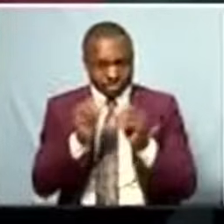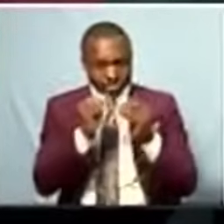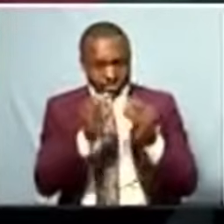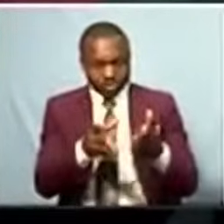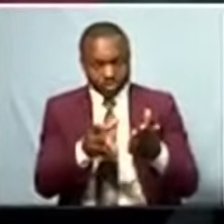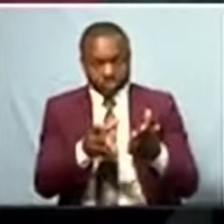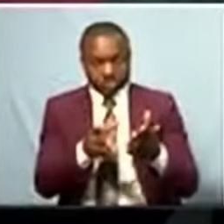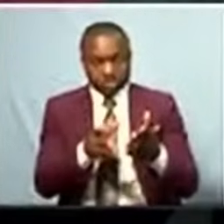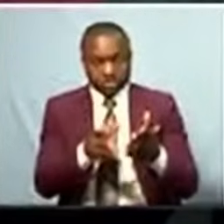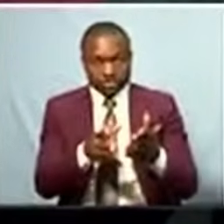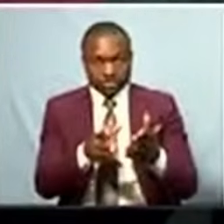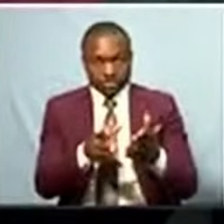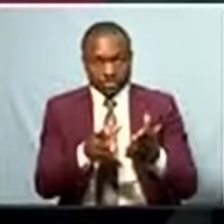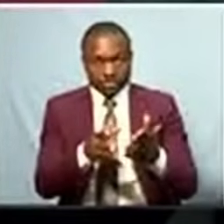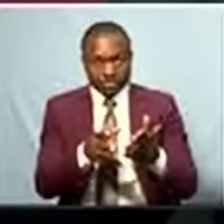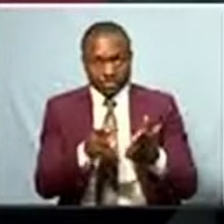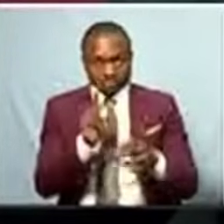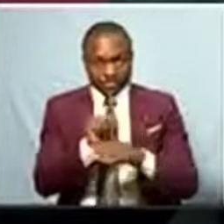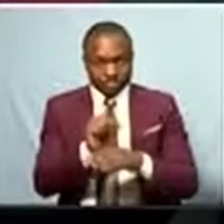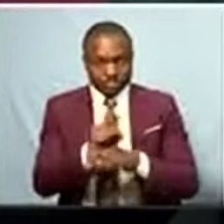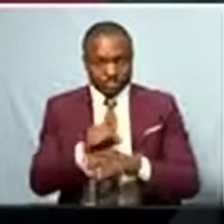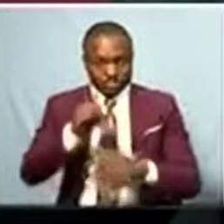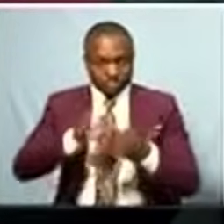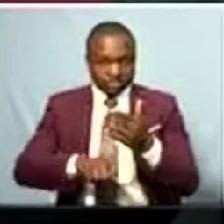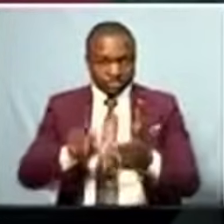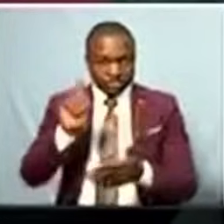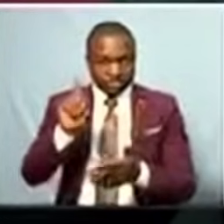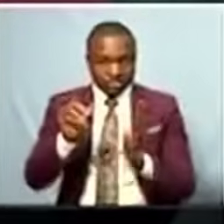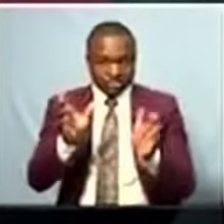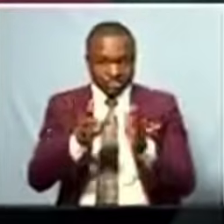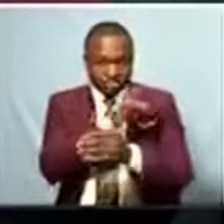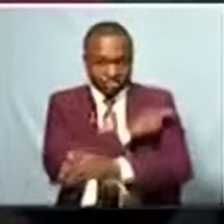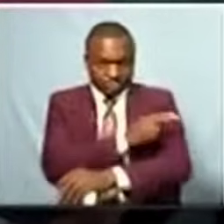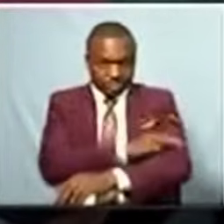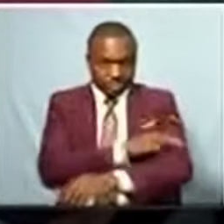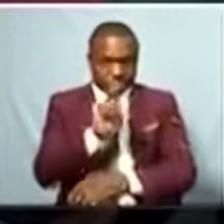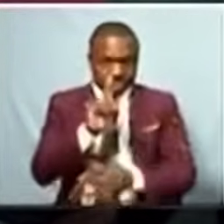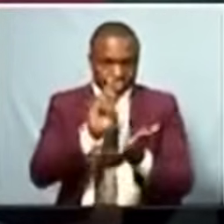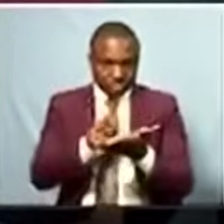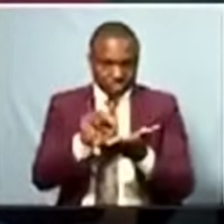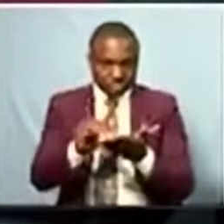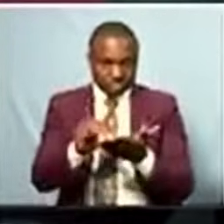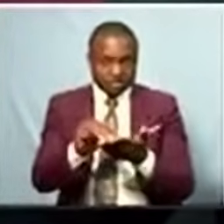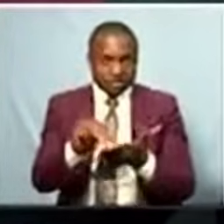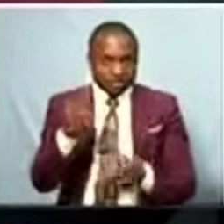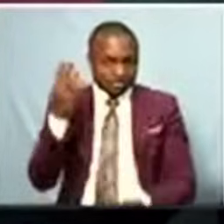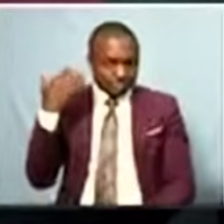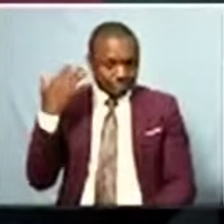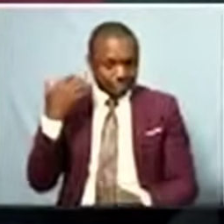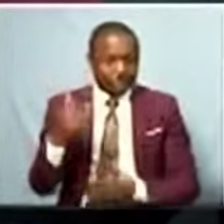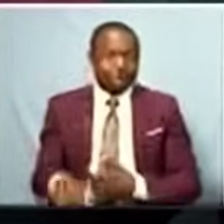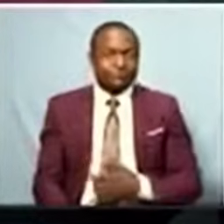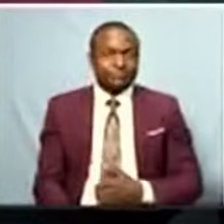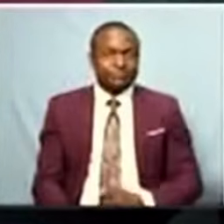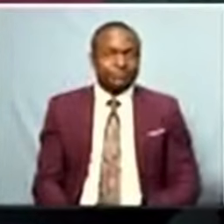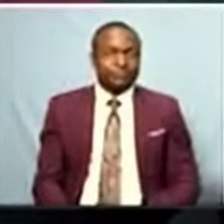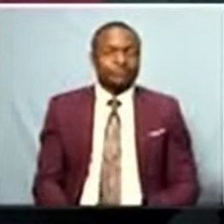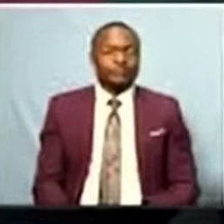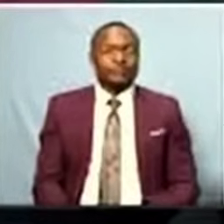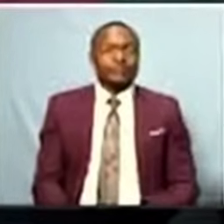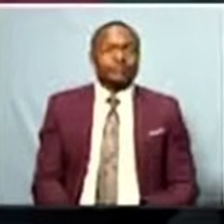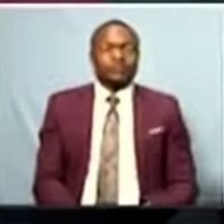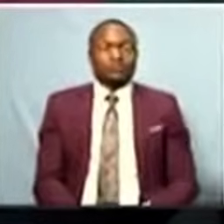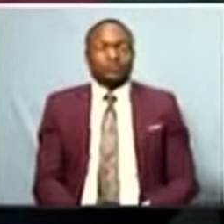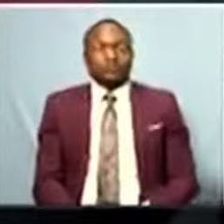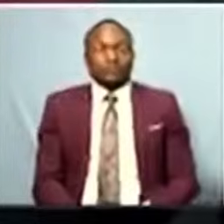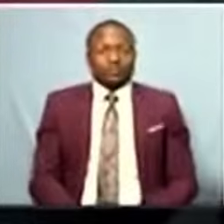projects, the cost of one mini hospital was 1 million, thereabout. Then we also had, of